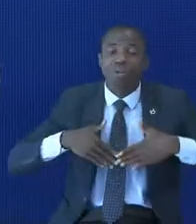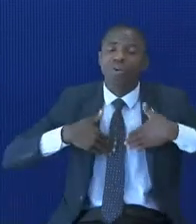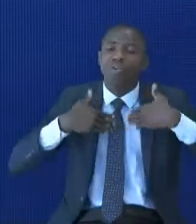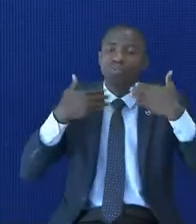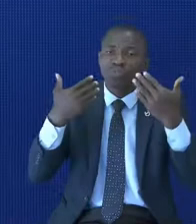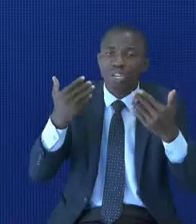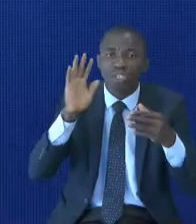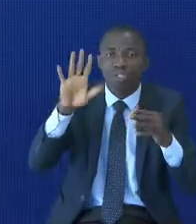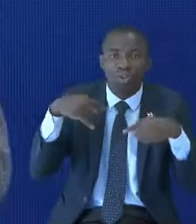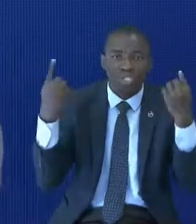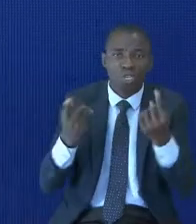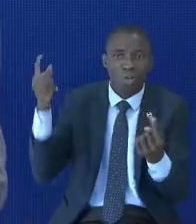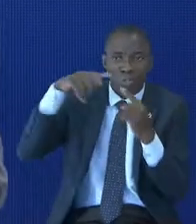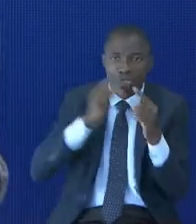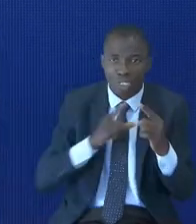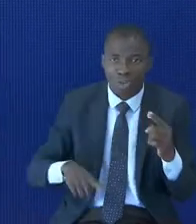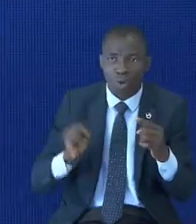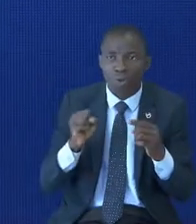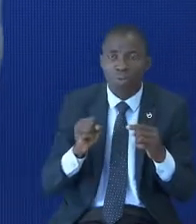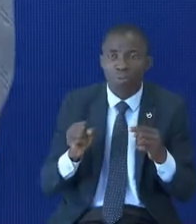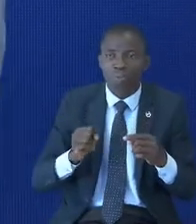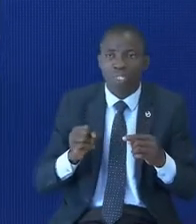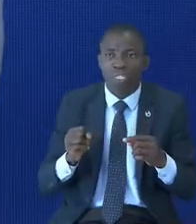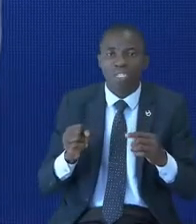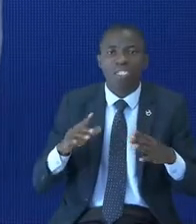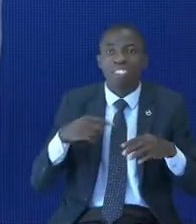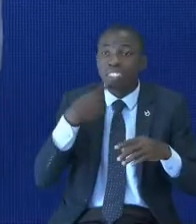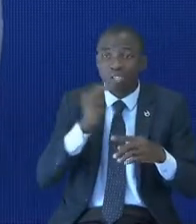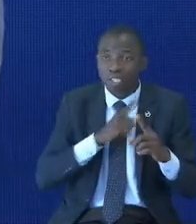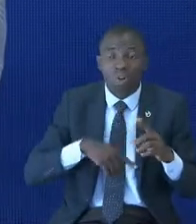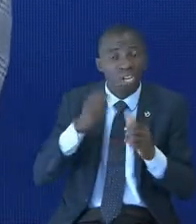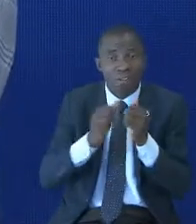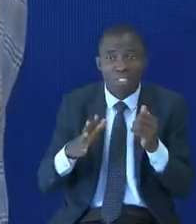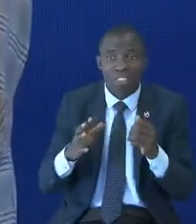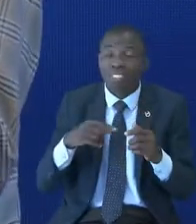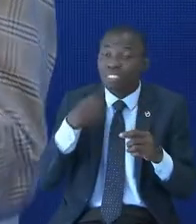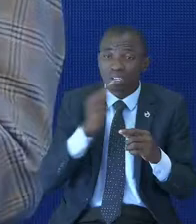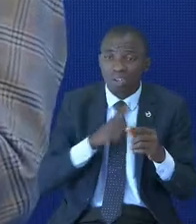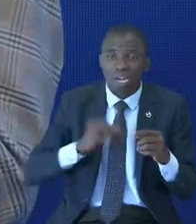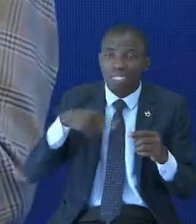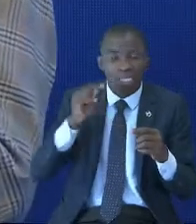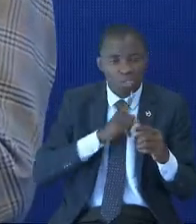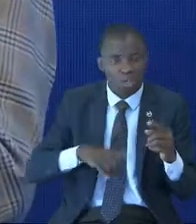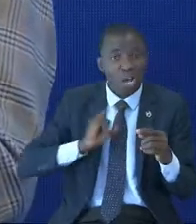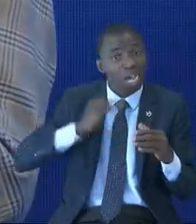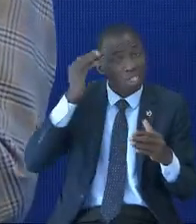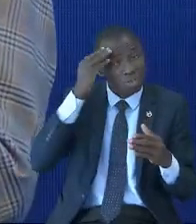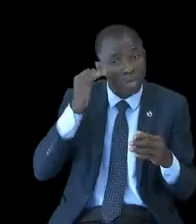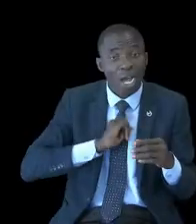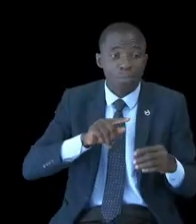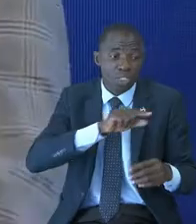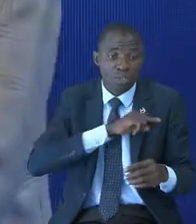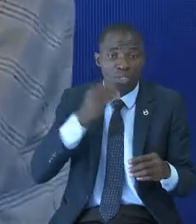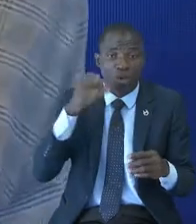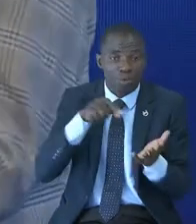sins unto the Lord. In a sentence or two, wrap everything together and say, Lord, I know I'm guilty of this, I'm